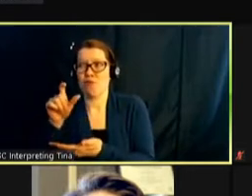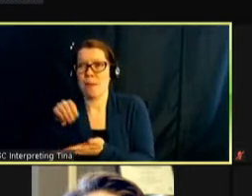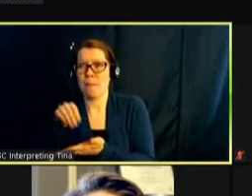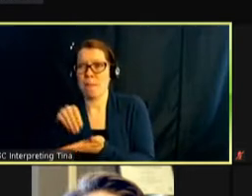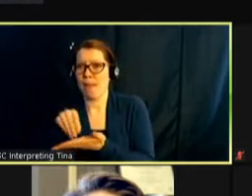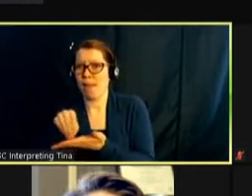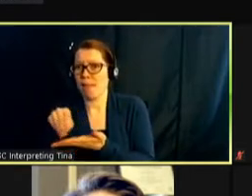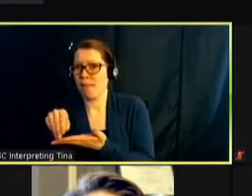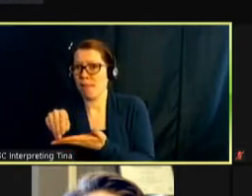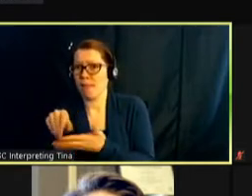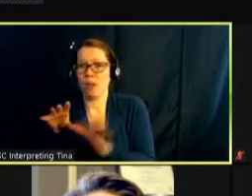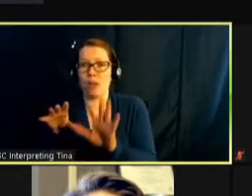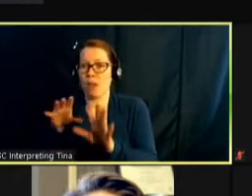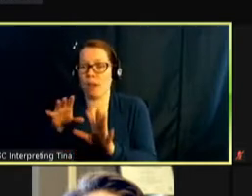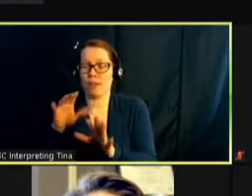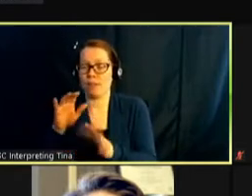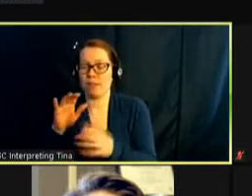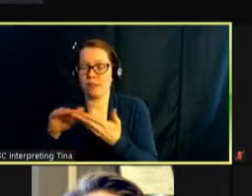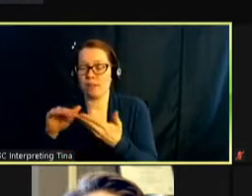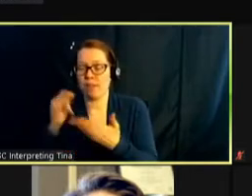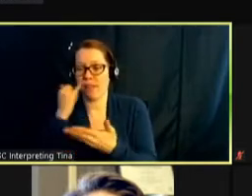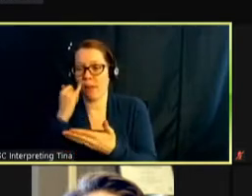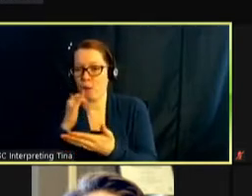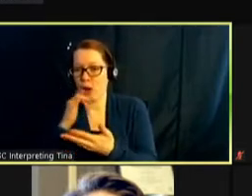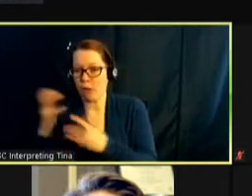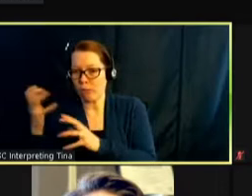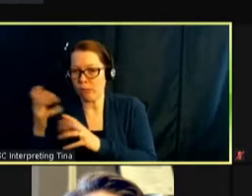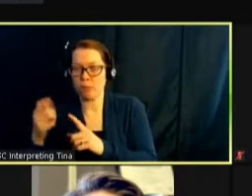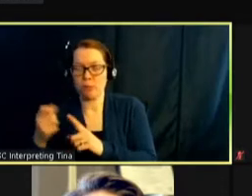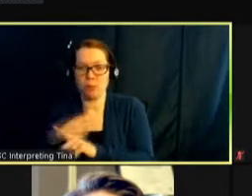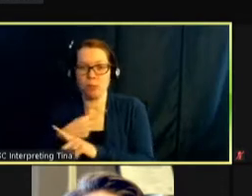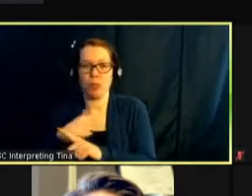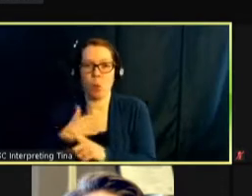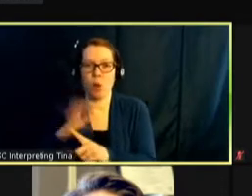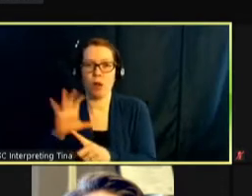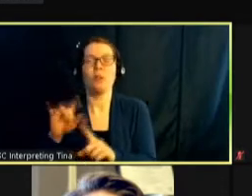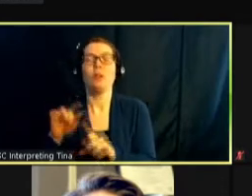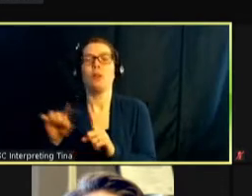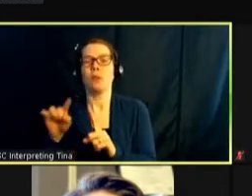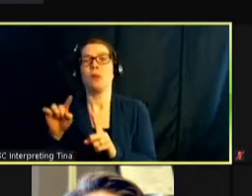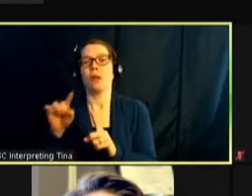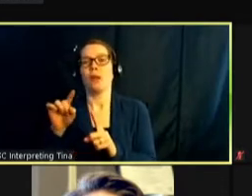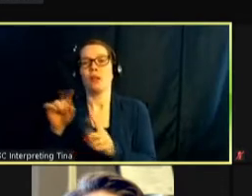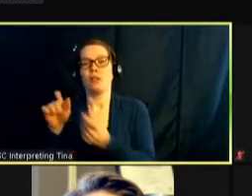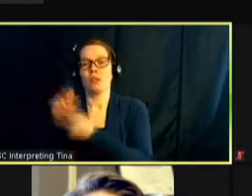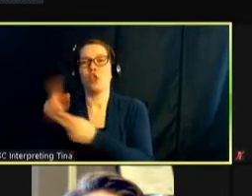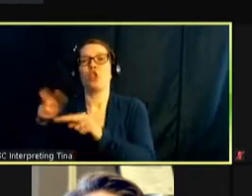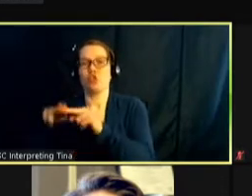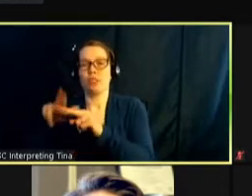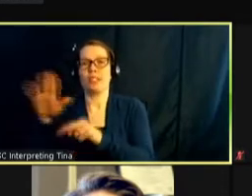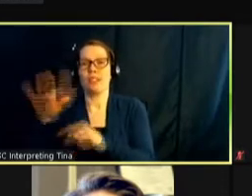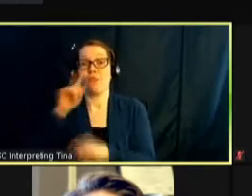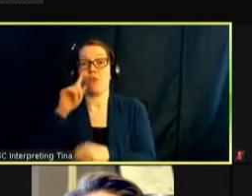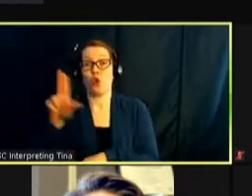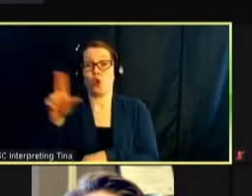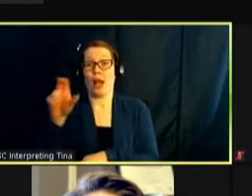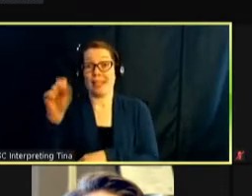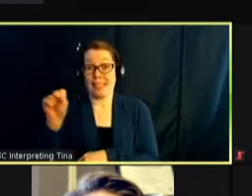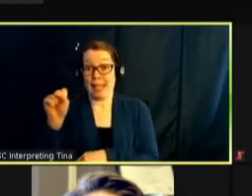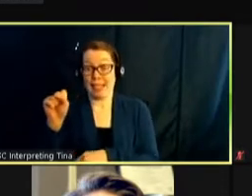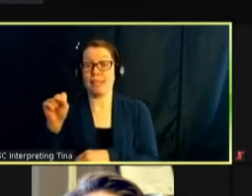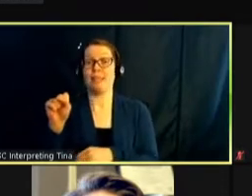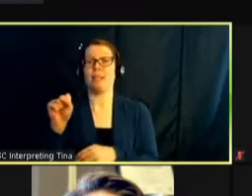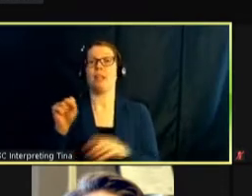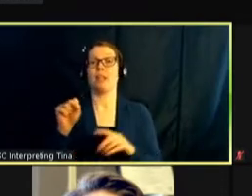forgive me on that stat. But Moderna is looking at increasing the amount of doses that are for the United States. Pfizer already